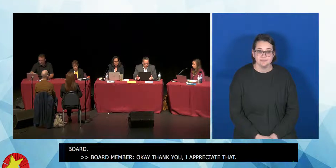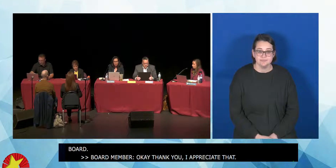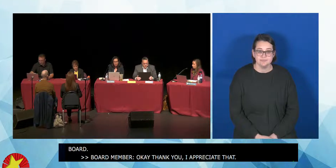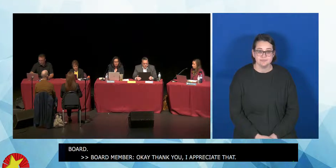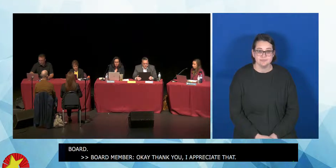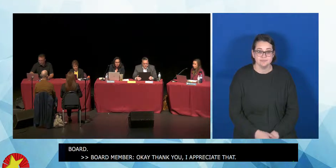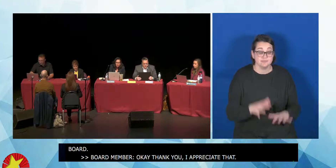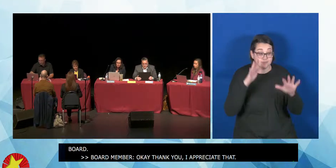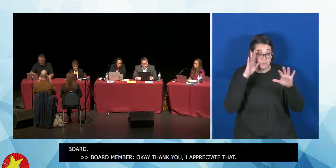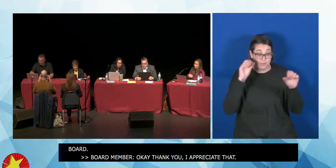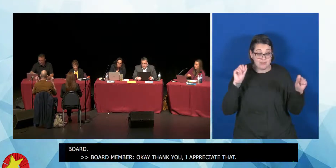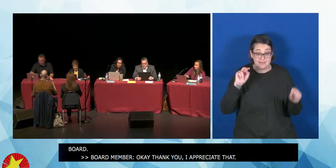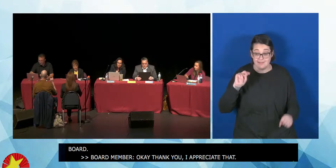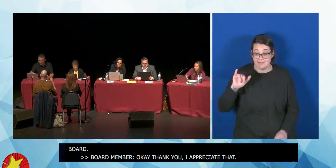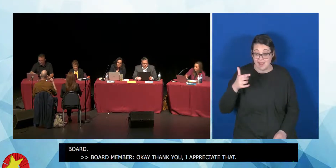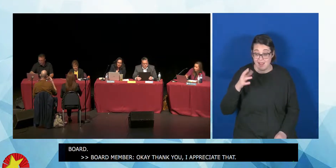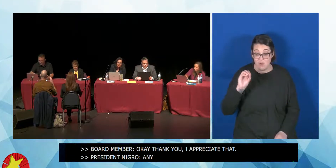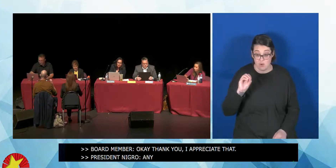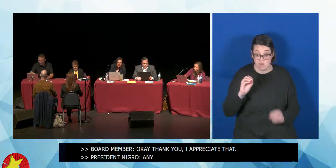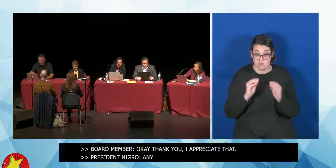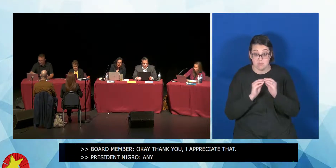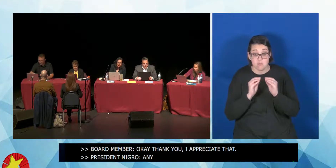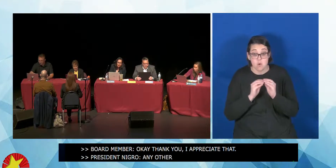Are there any other questions?